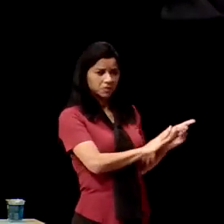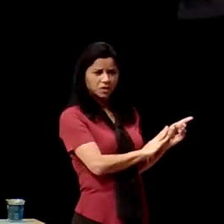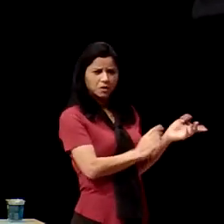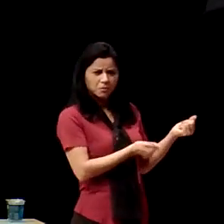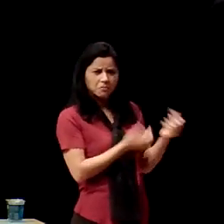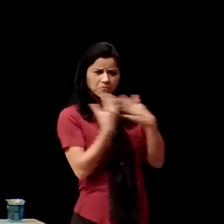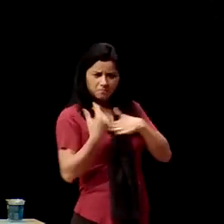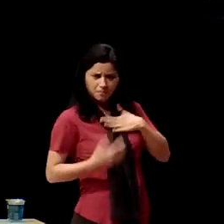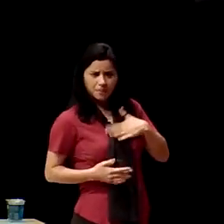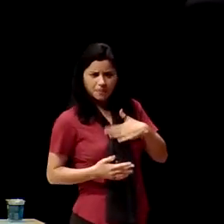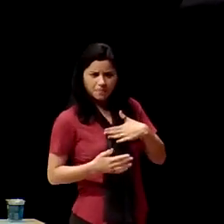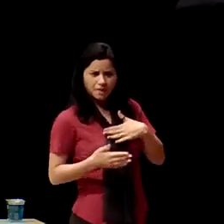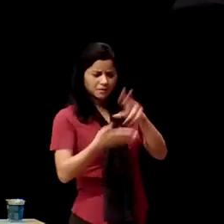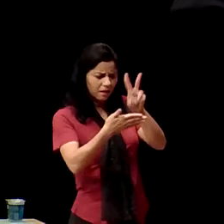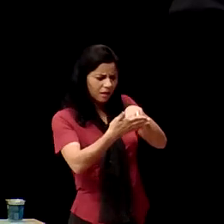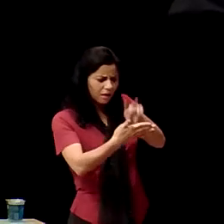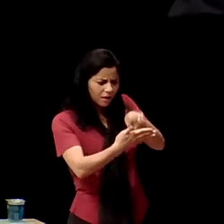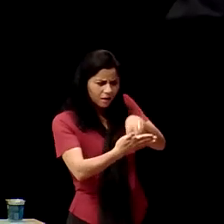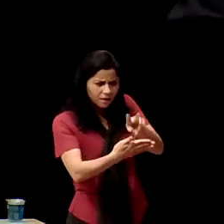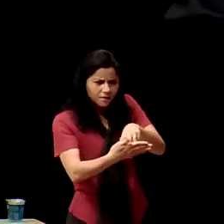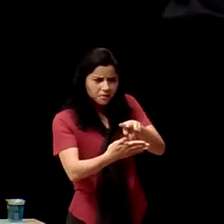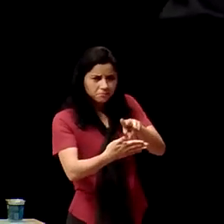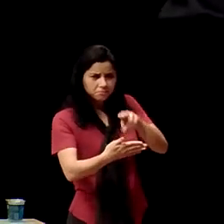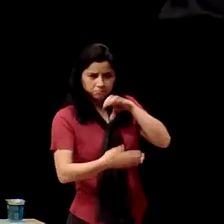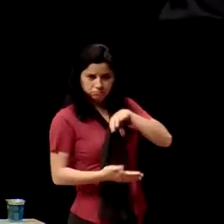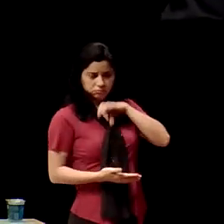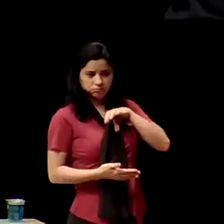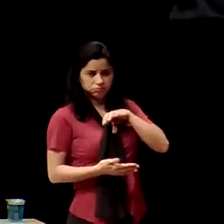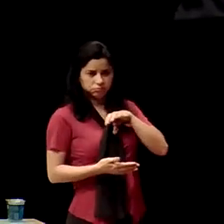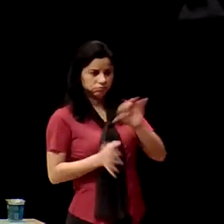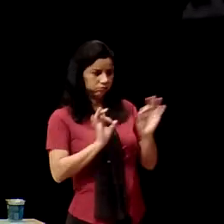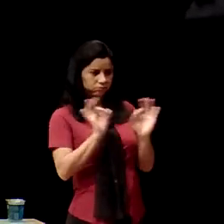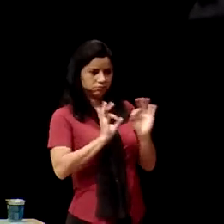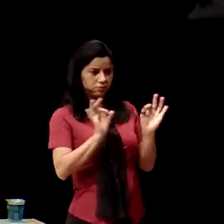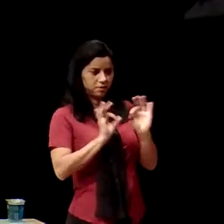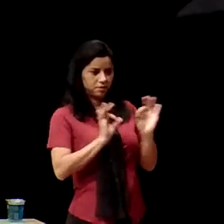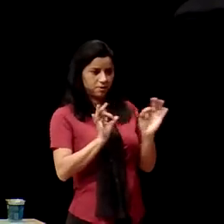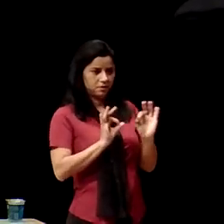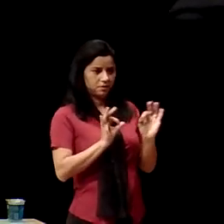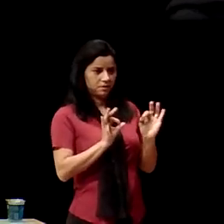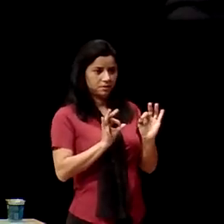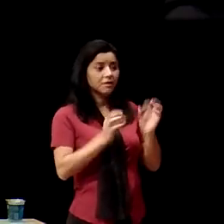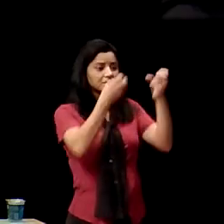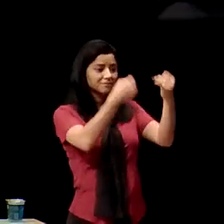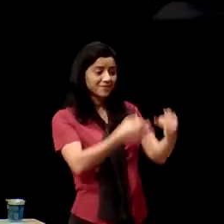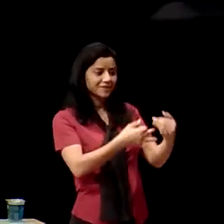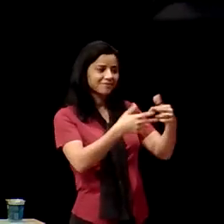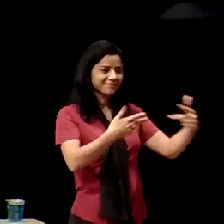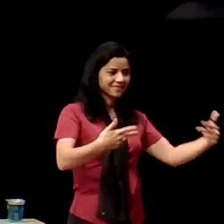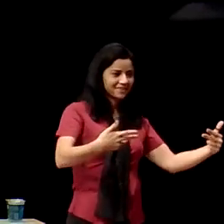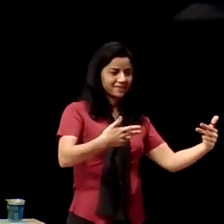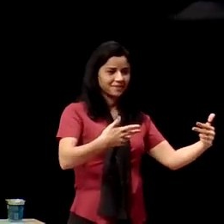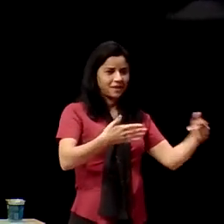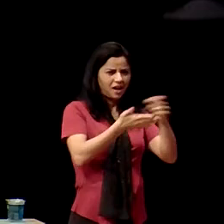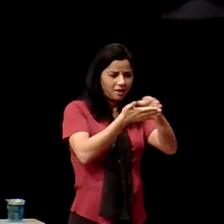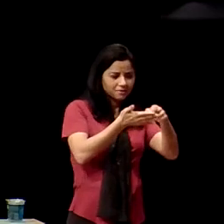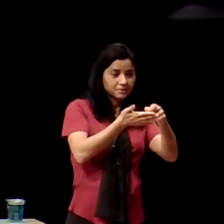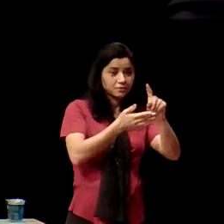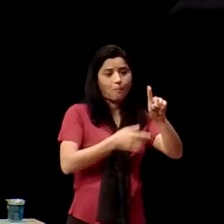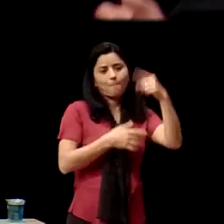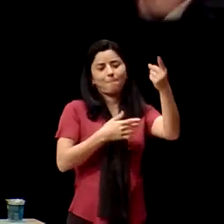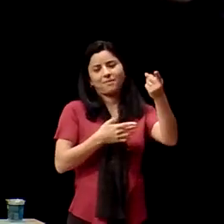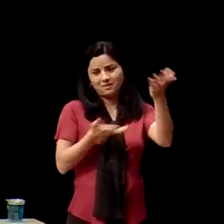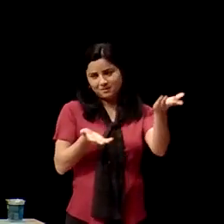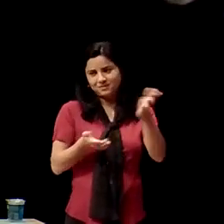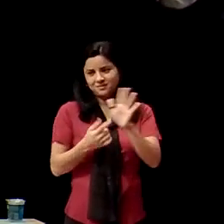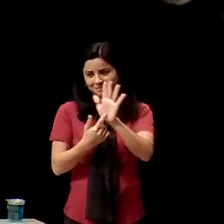ele se ele gostaria que eu lesse e traduzisse em português e ele disse que ele vai falar mais algumas coisas além do que está escrito ali. So,